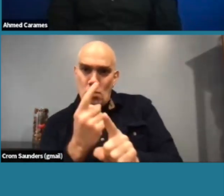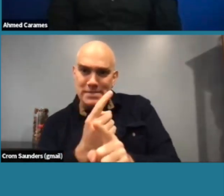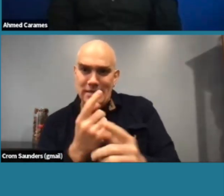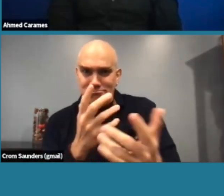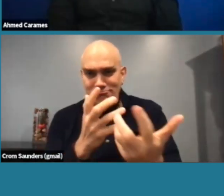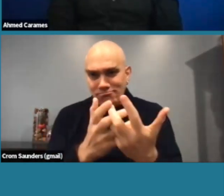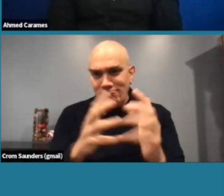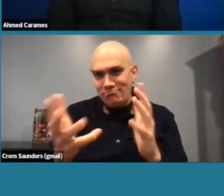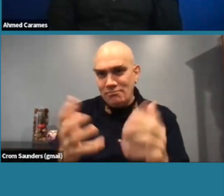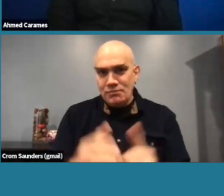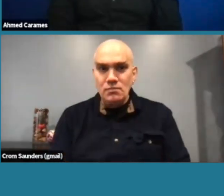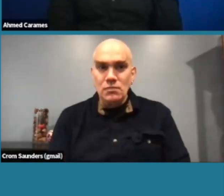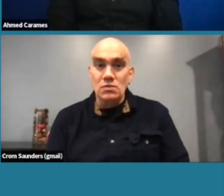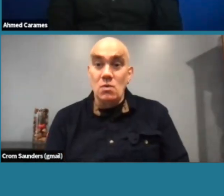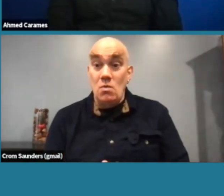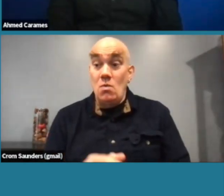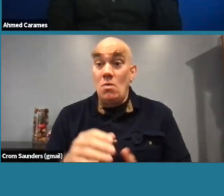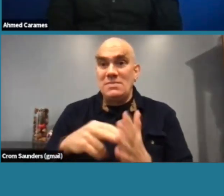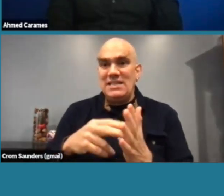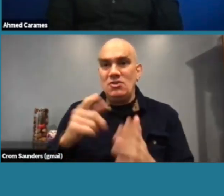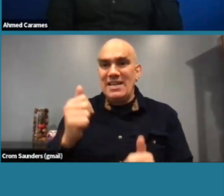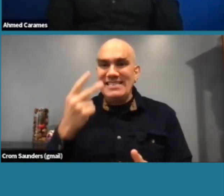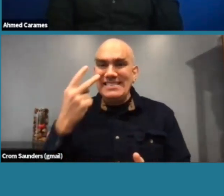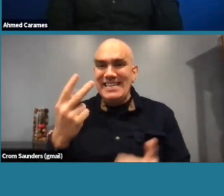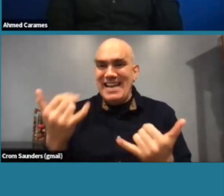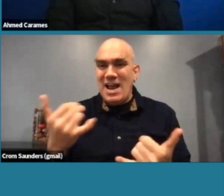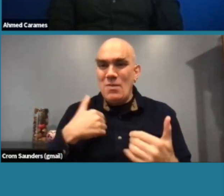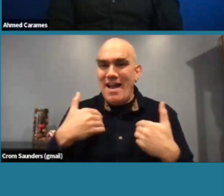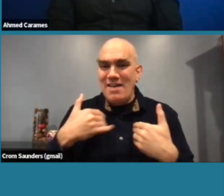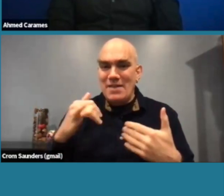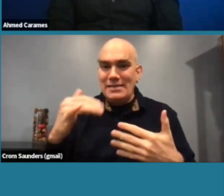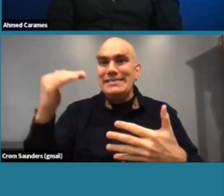actual conversation. We want it to look as natural as possible.